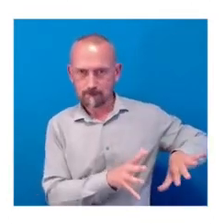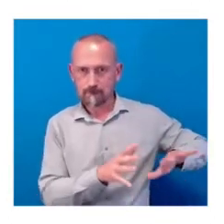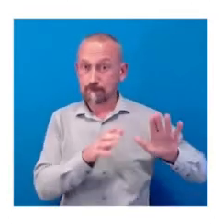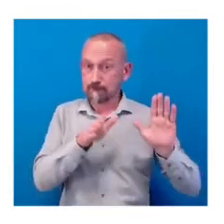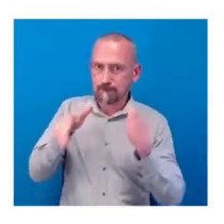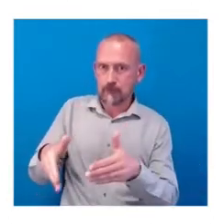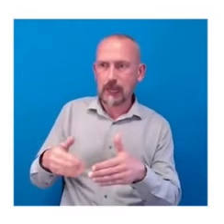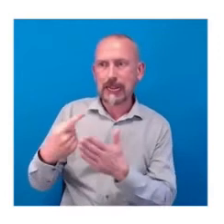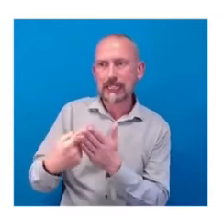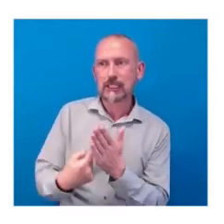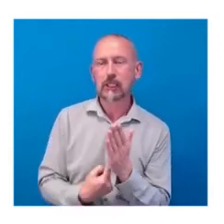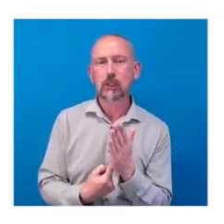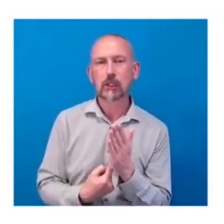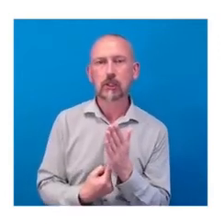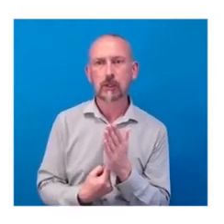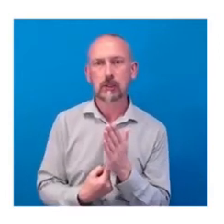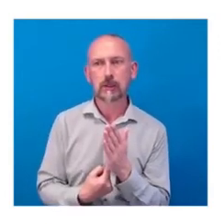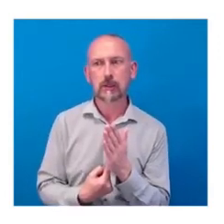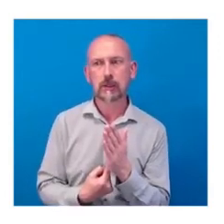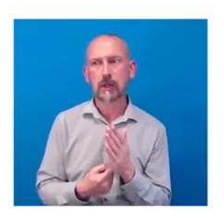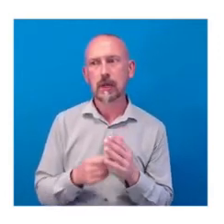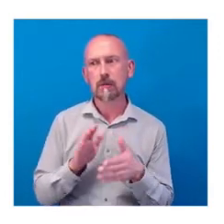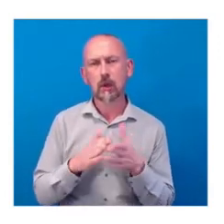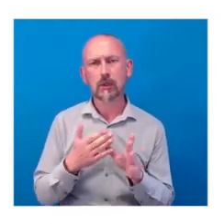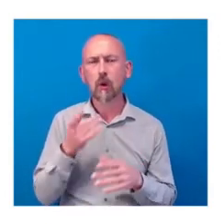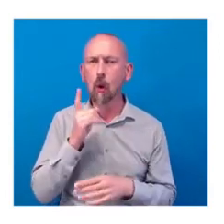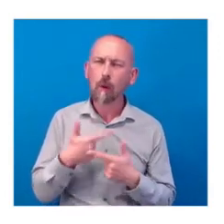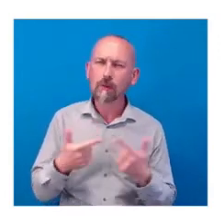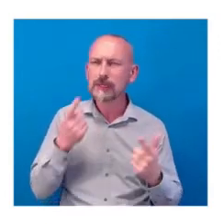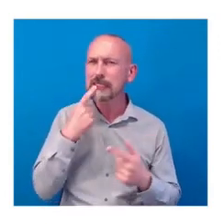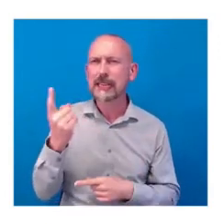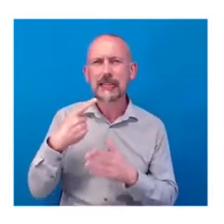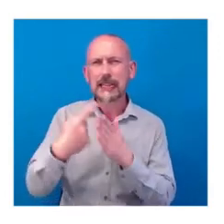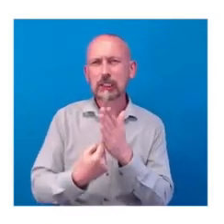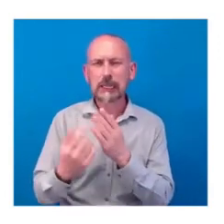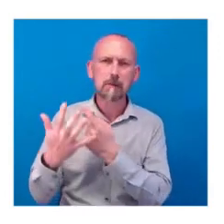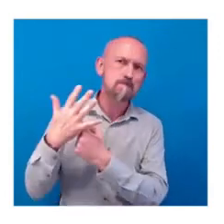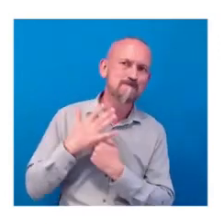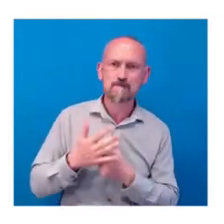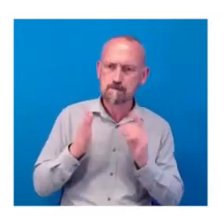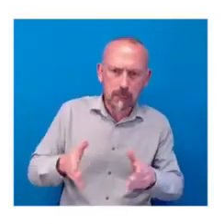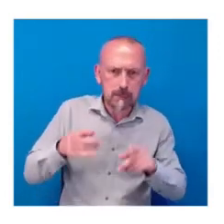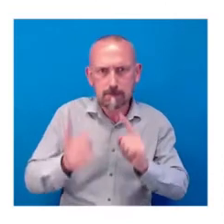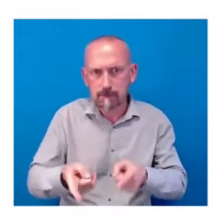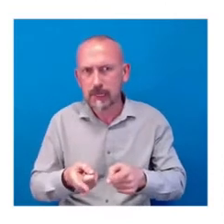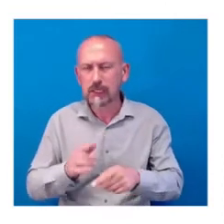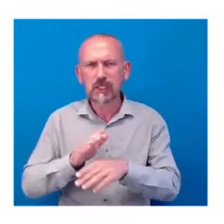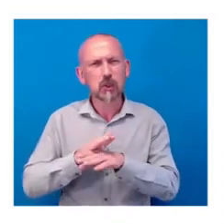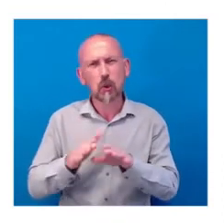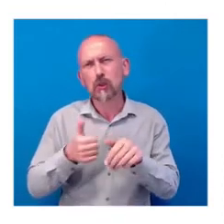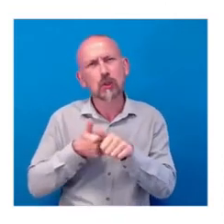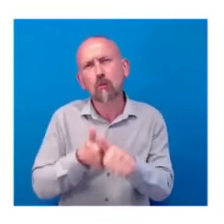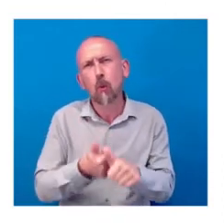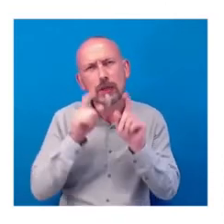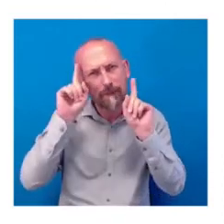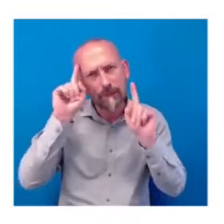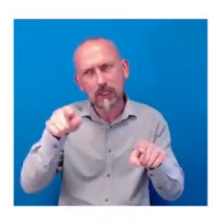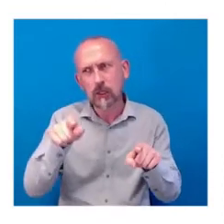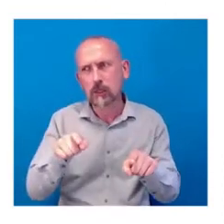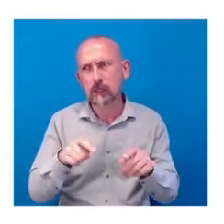that legislation is, it's for compliance. It doesn't necessarily support innovation, which is needed in this space.